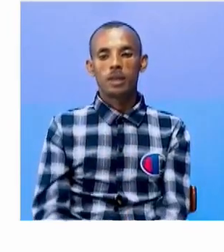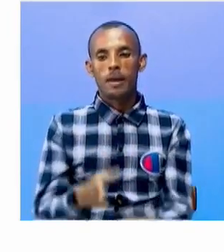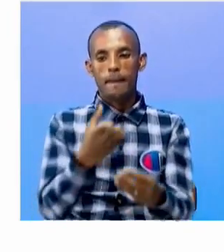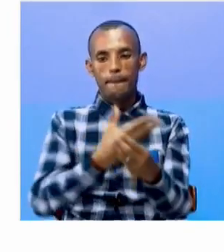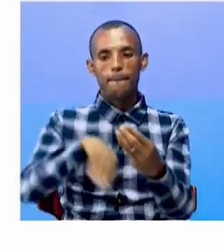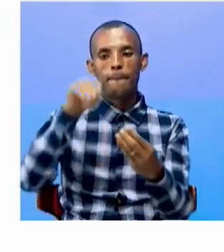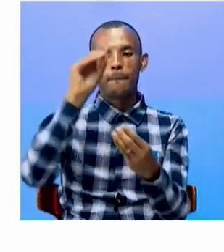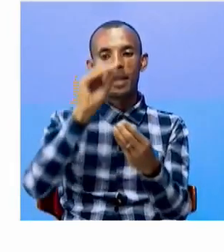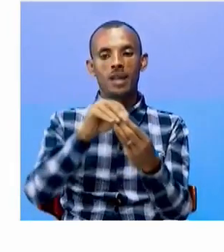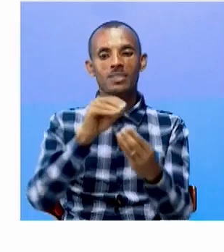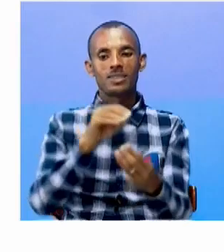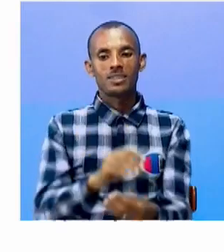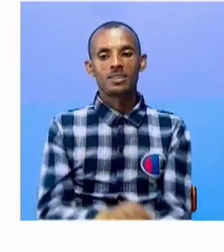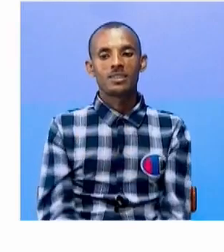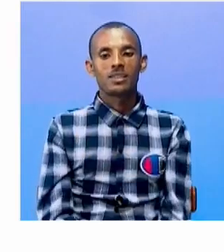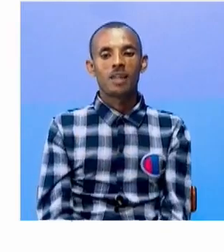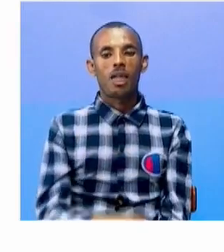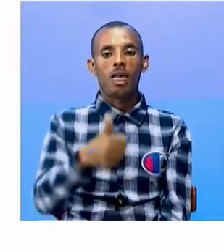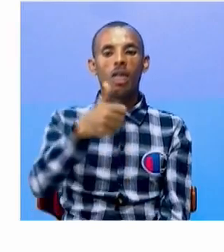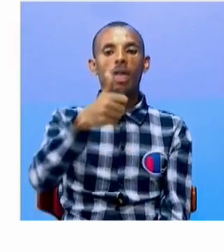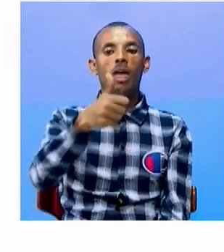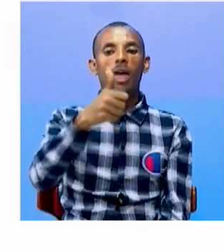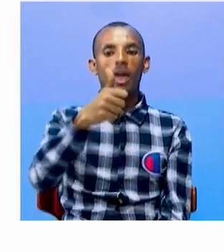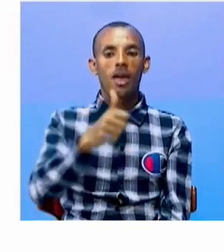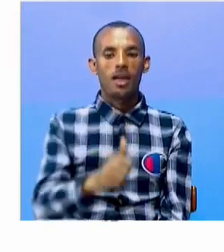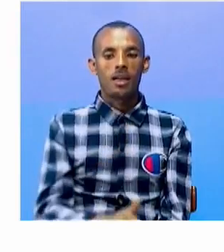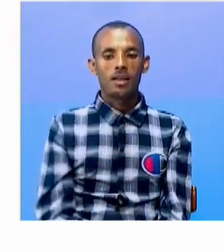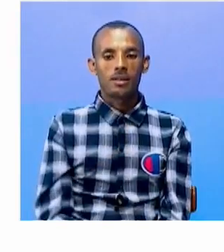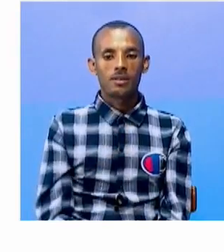plus a